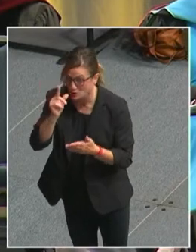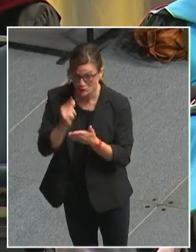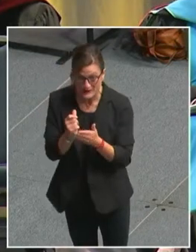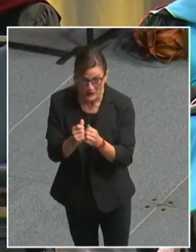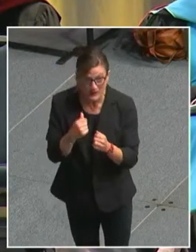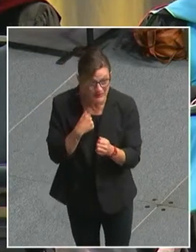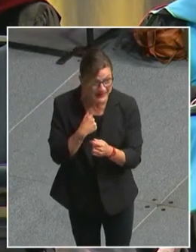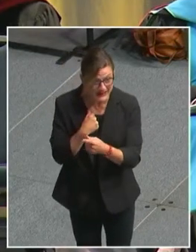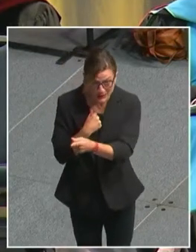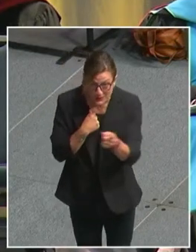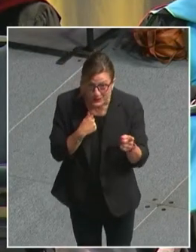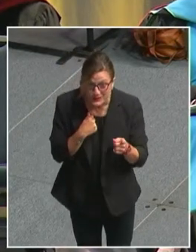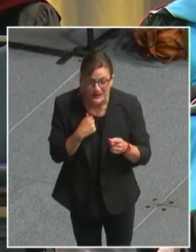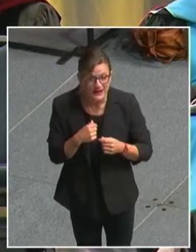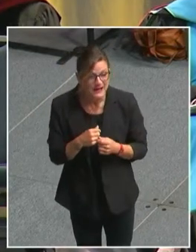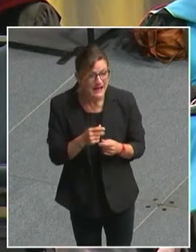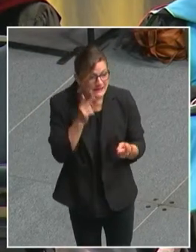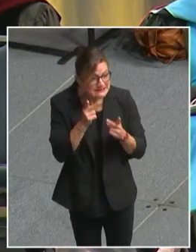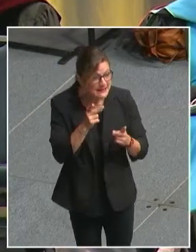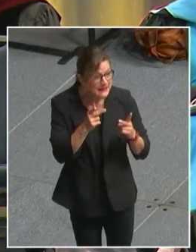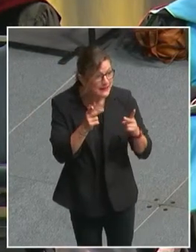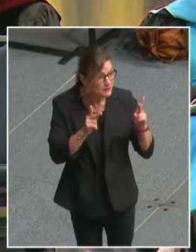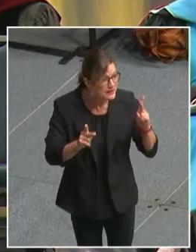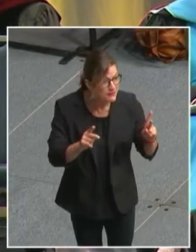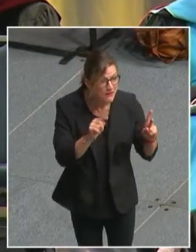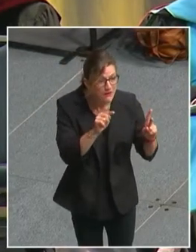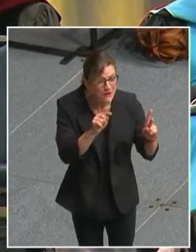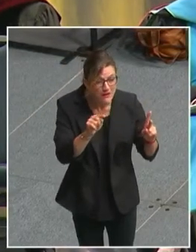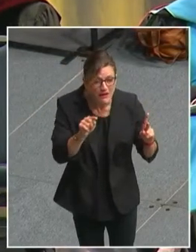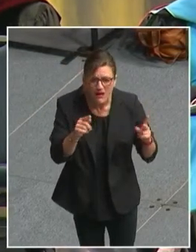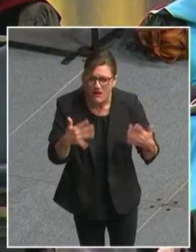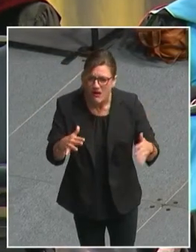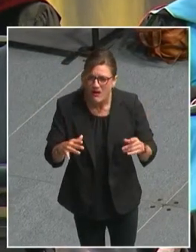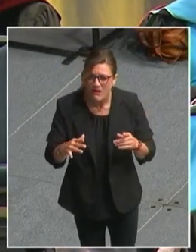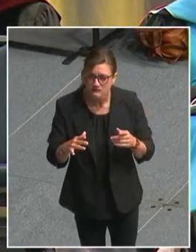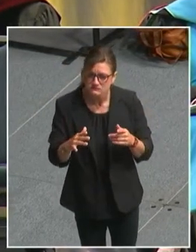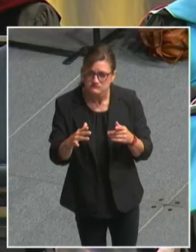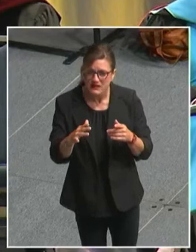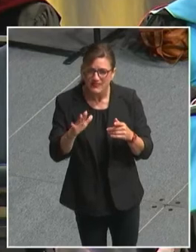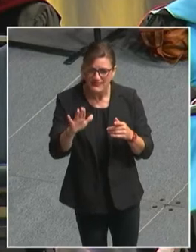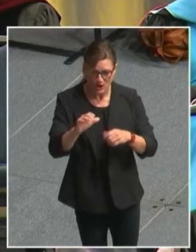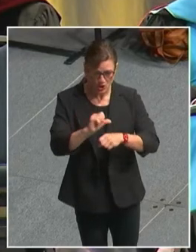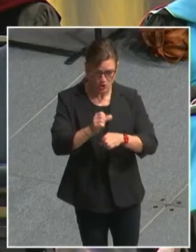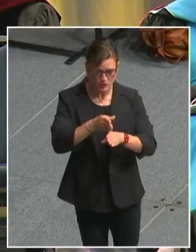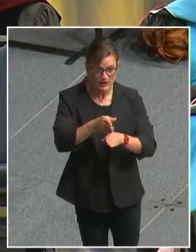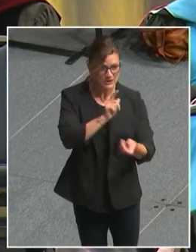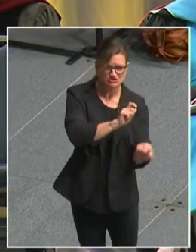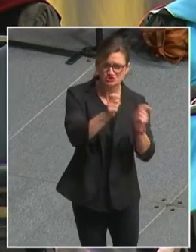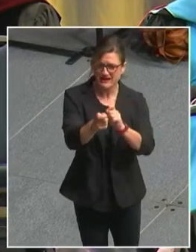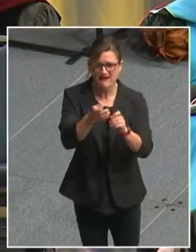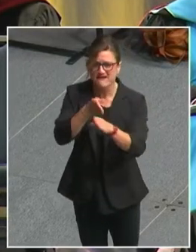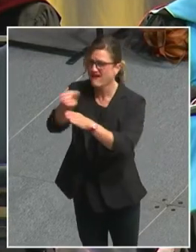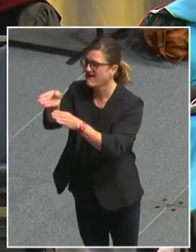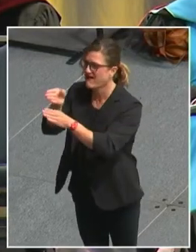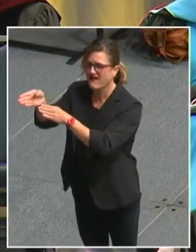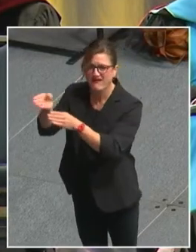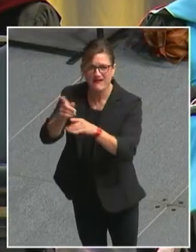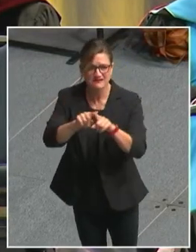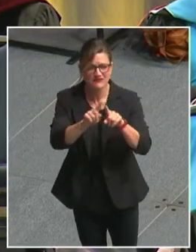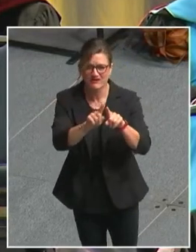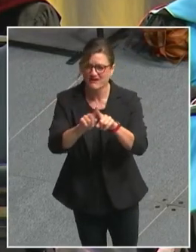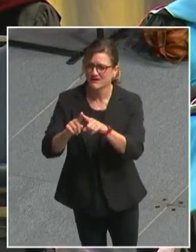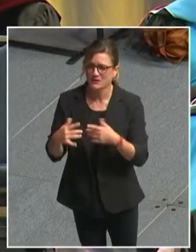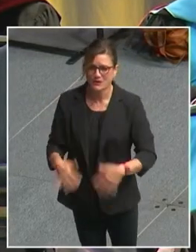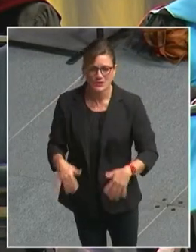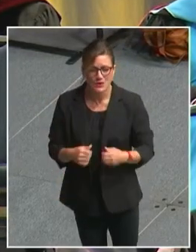today. I see all the people that completely changed career paths. And I realize that it is just